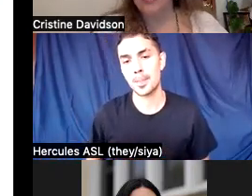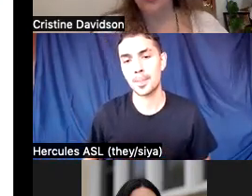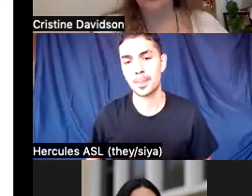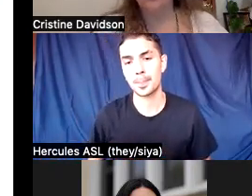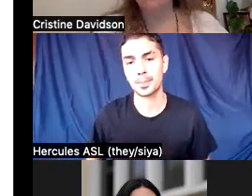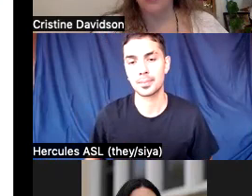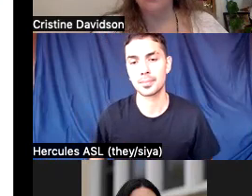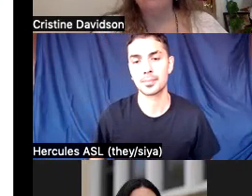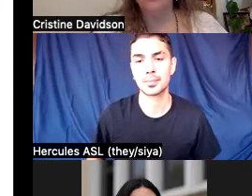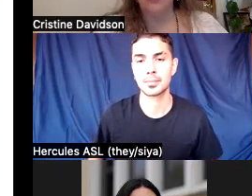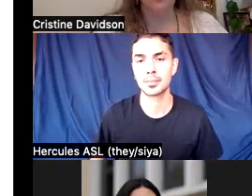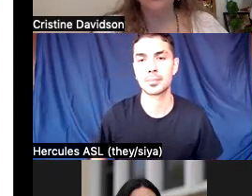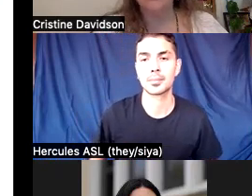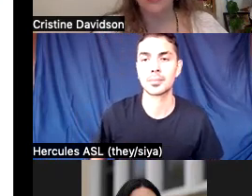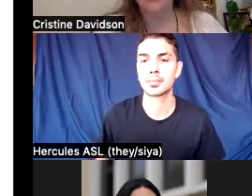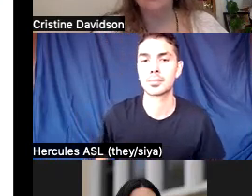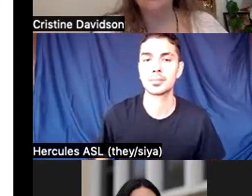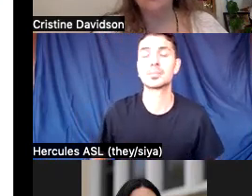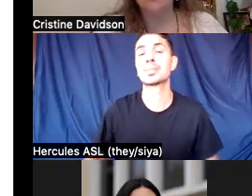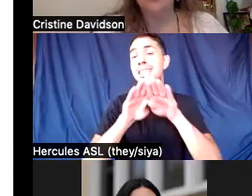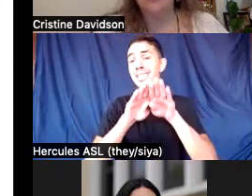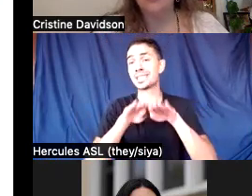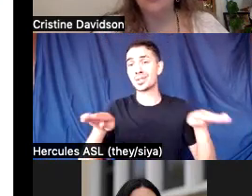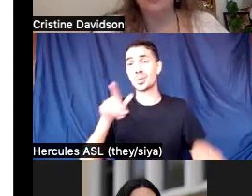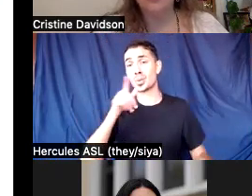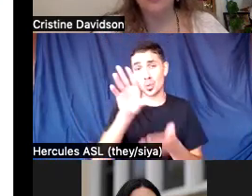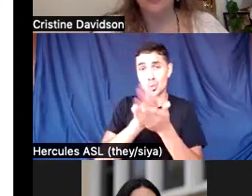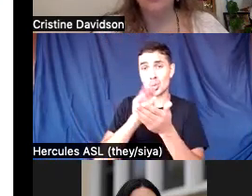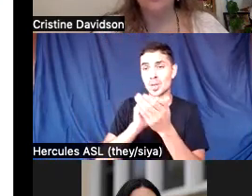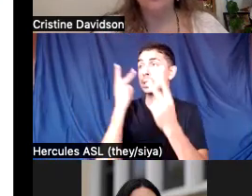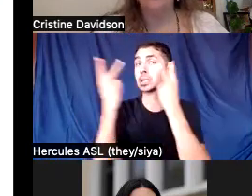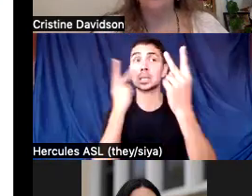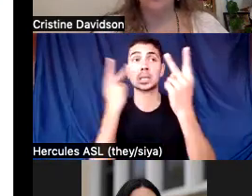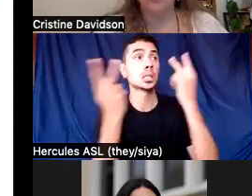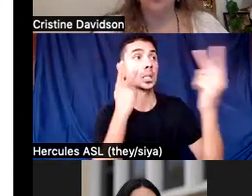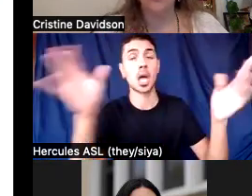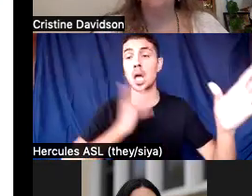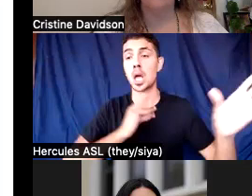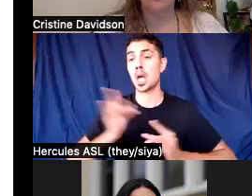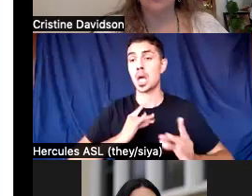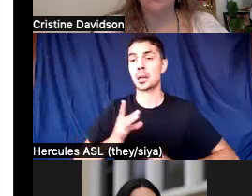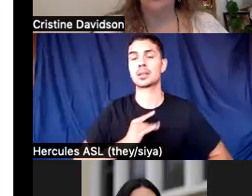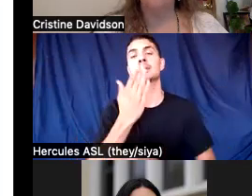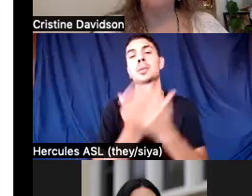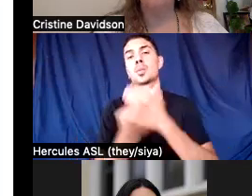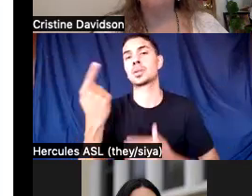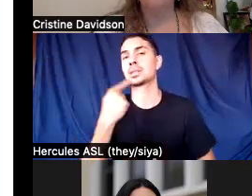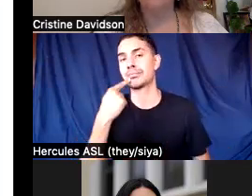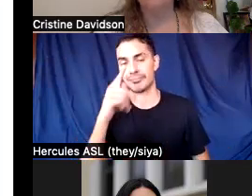Children engaging in learned behavior, anyone with status. Something we saw a lot at Standing Rock, it wasn't addressed well.